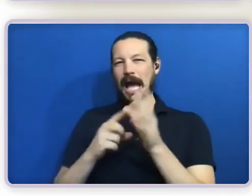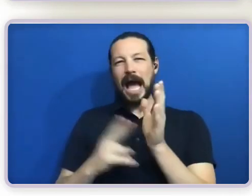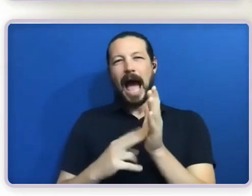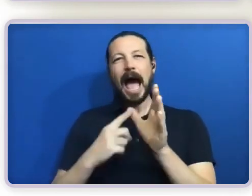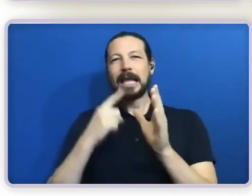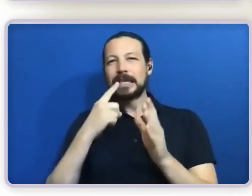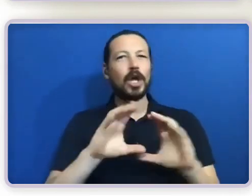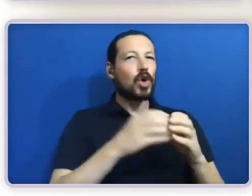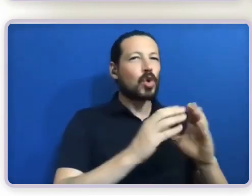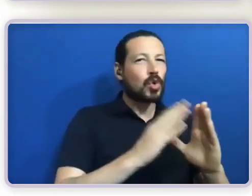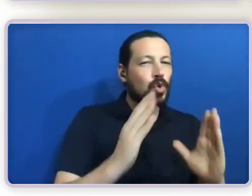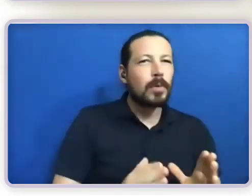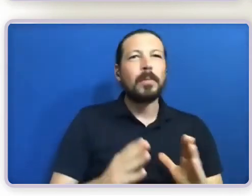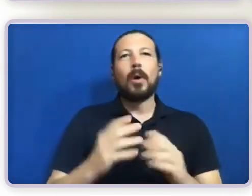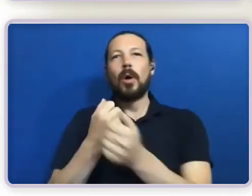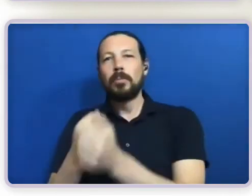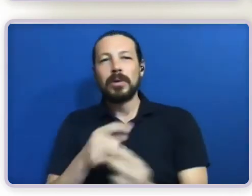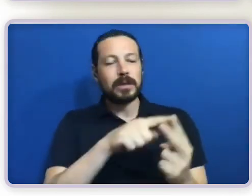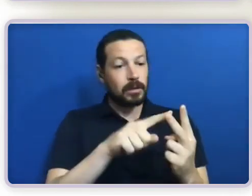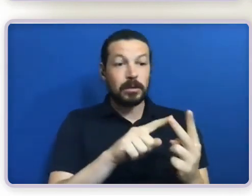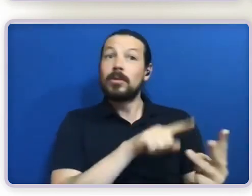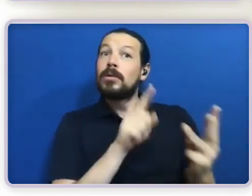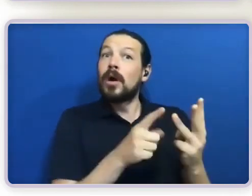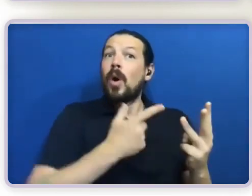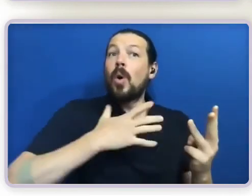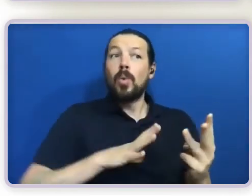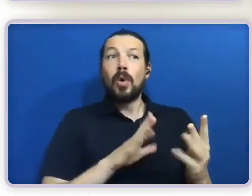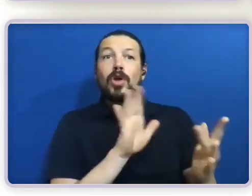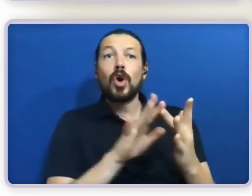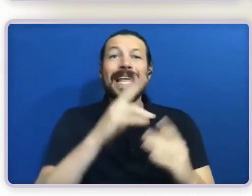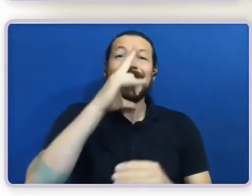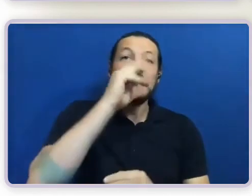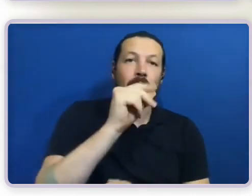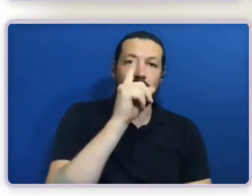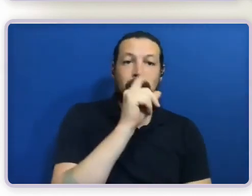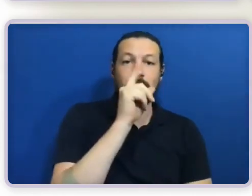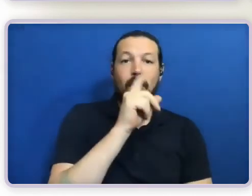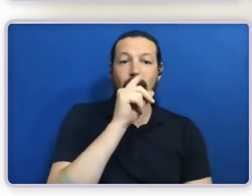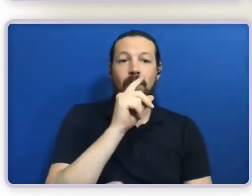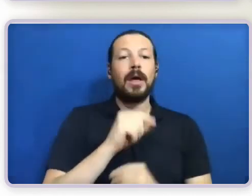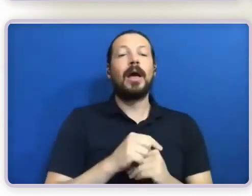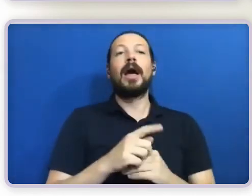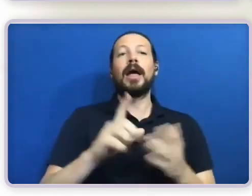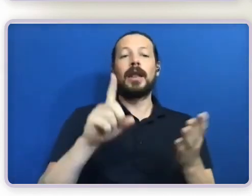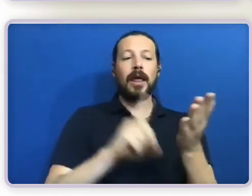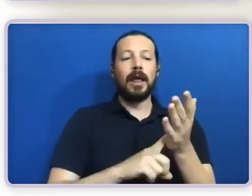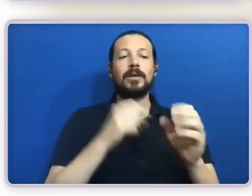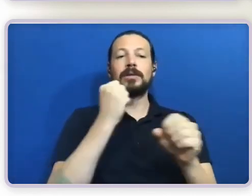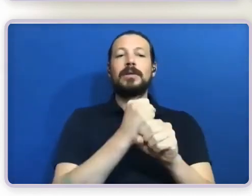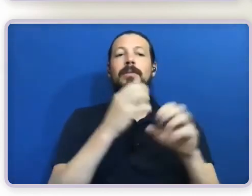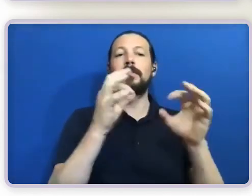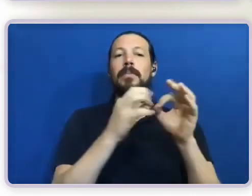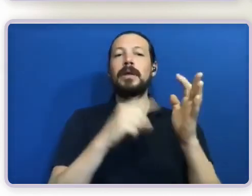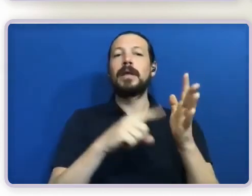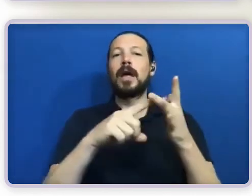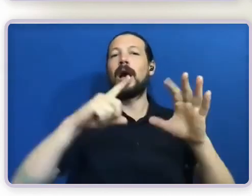to reach young people and we're keen to reach people in the LGBTIQ